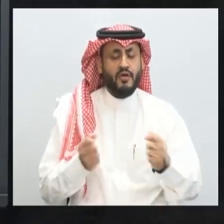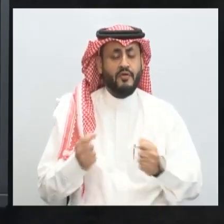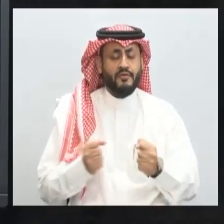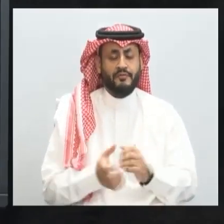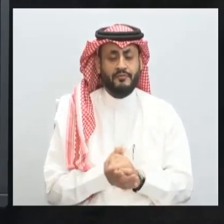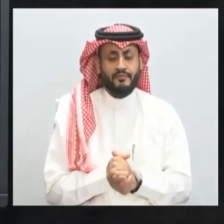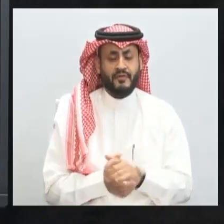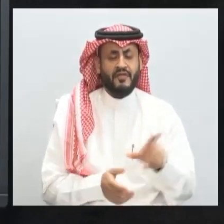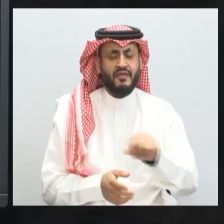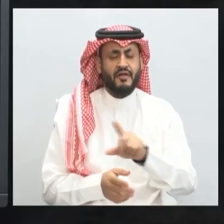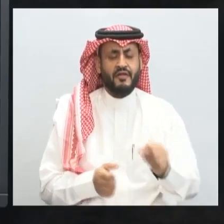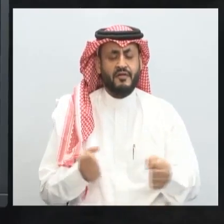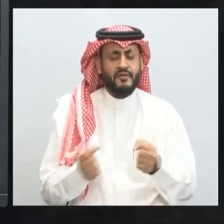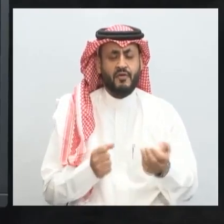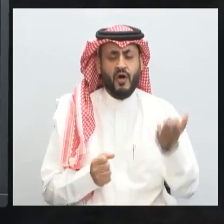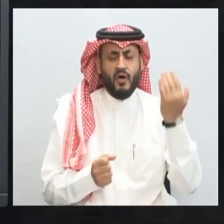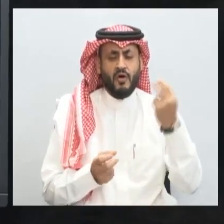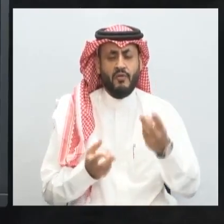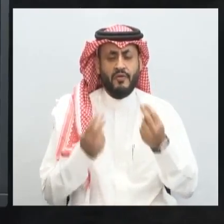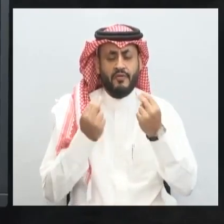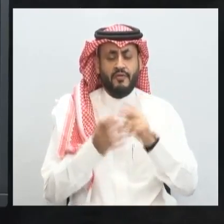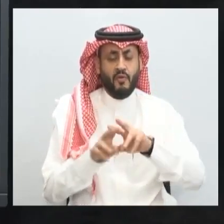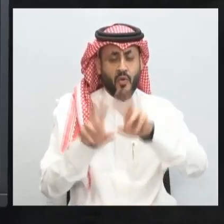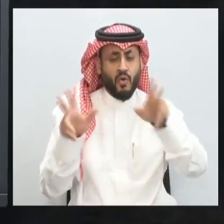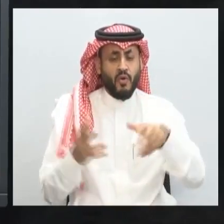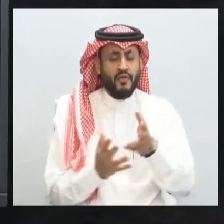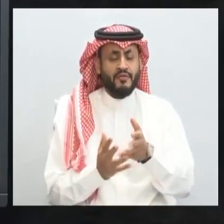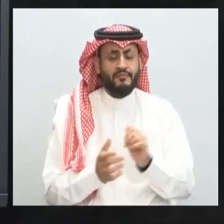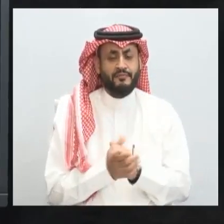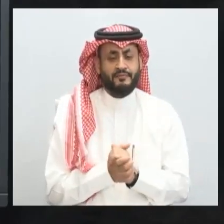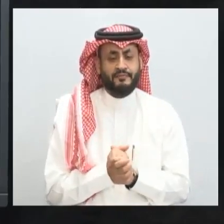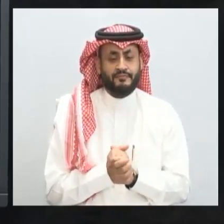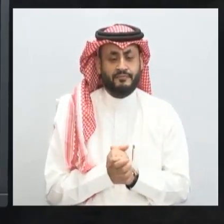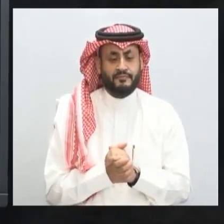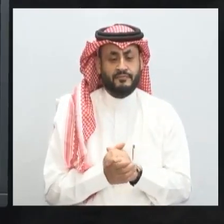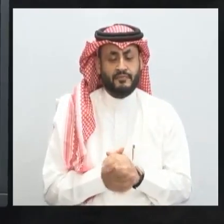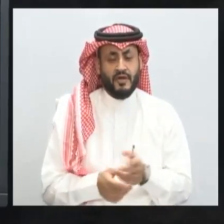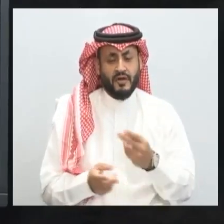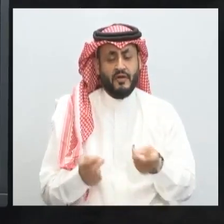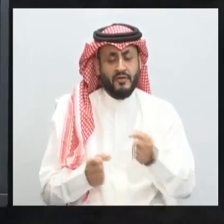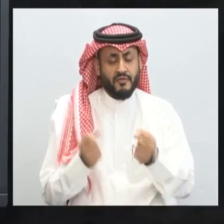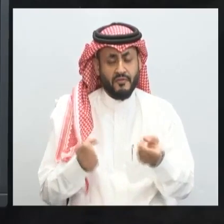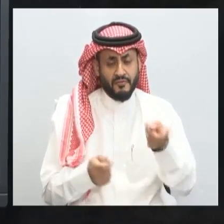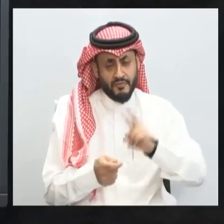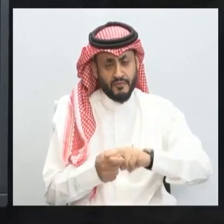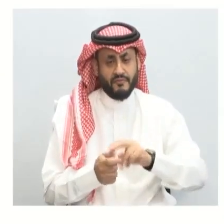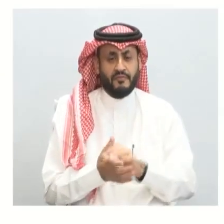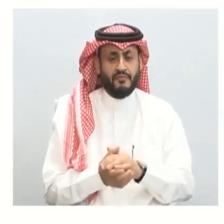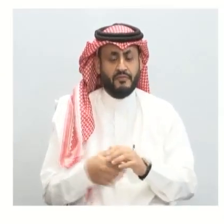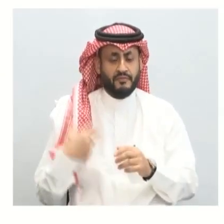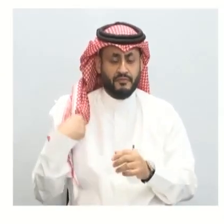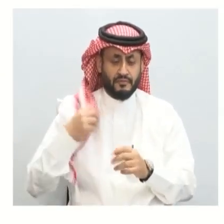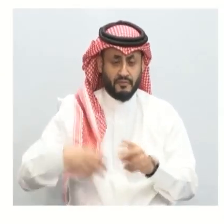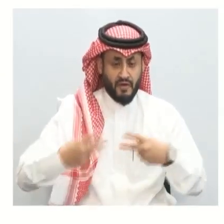is like a revision of what we studied throughout the semester. So we're just going to go back and see what we started. Now we